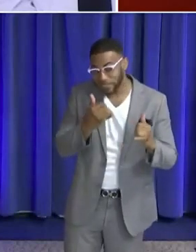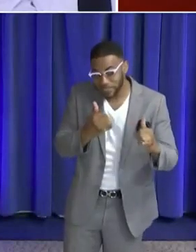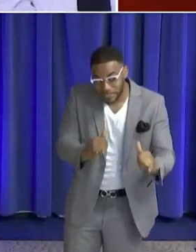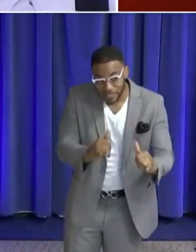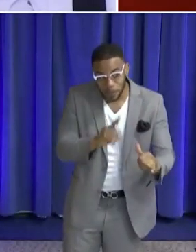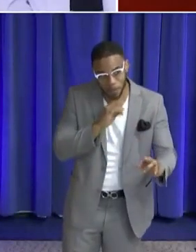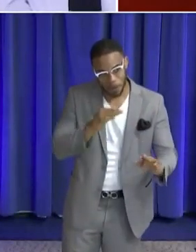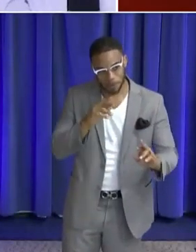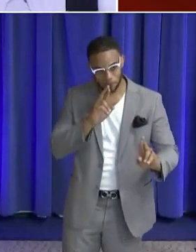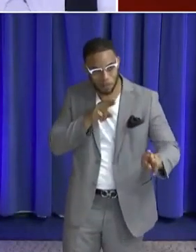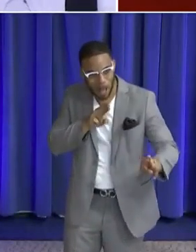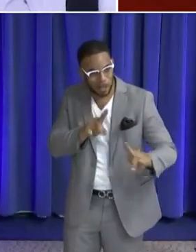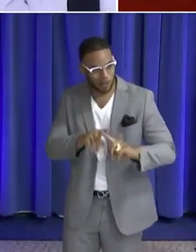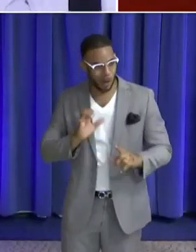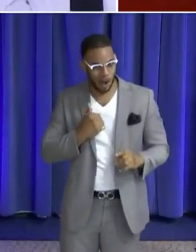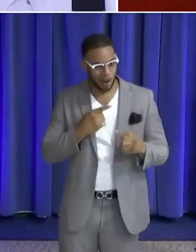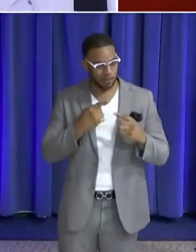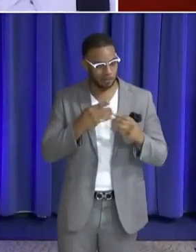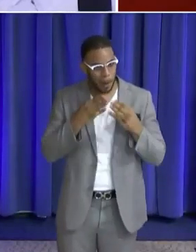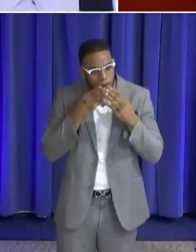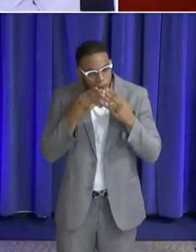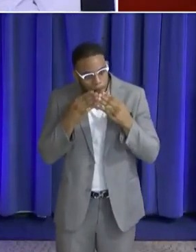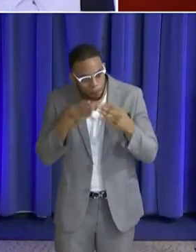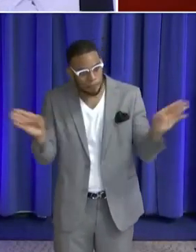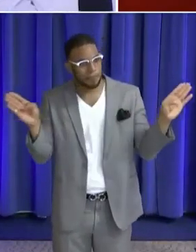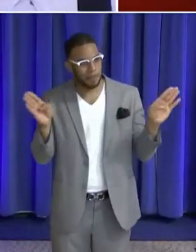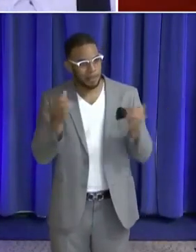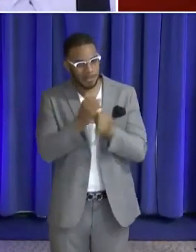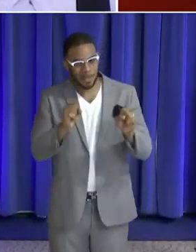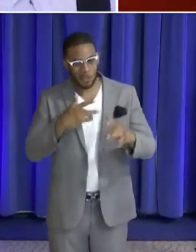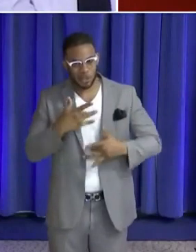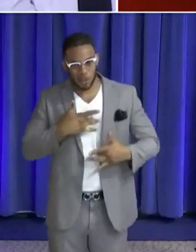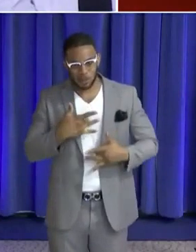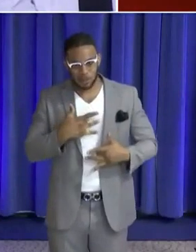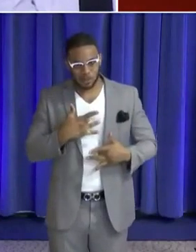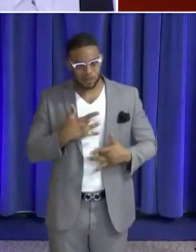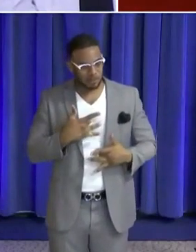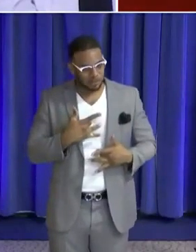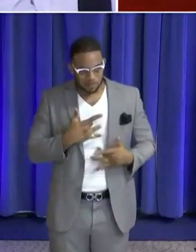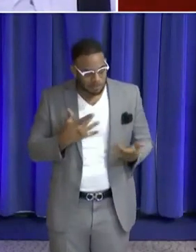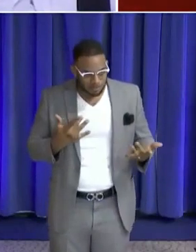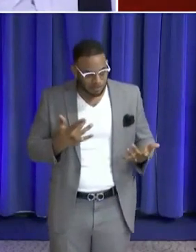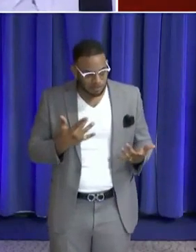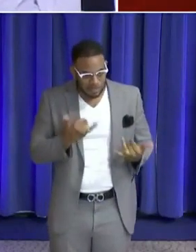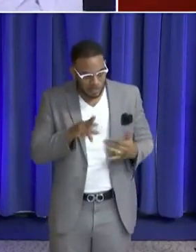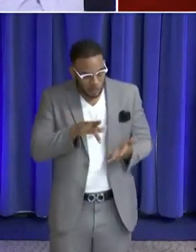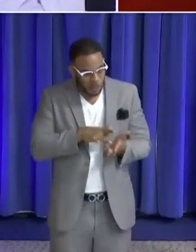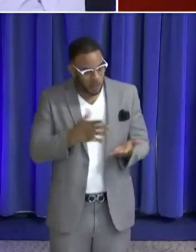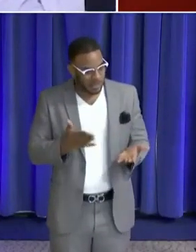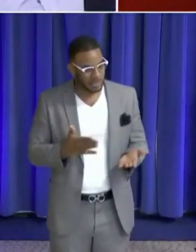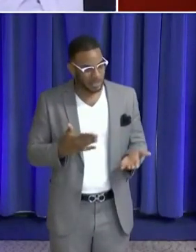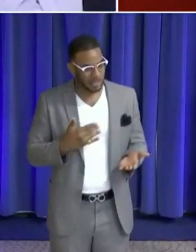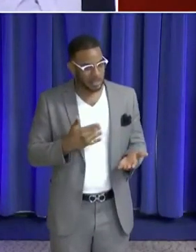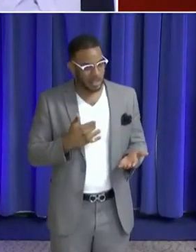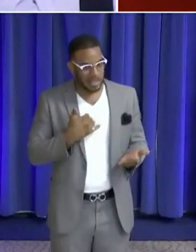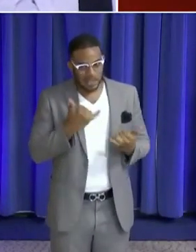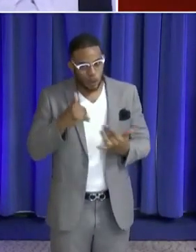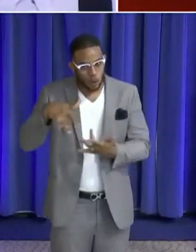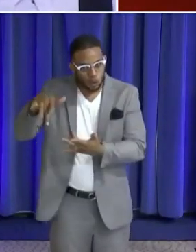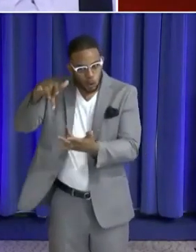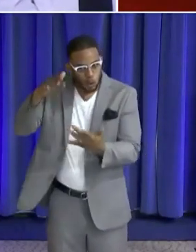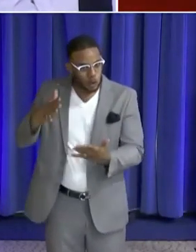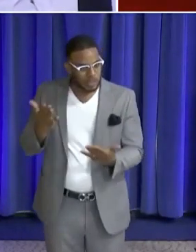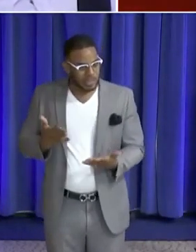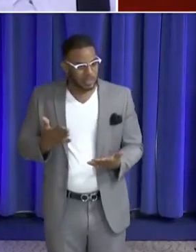still be responding to our public safety concerns. There are still tourists here. I met some of them yesterday. There's still